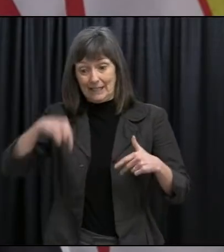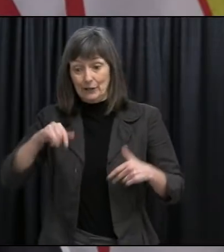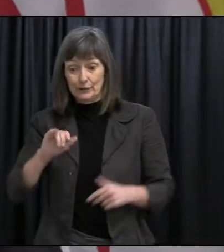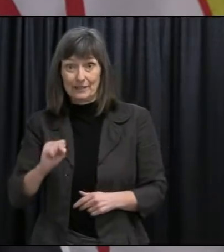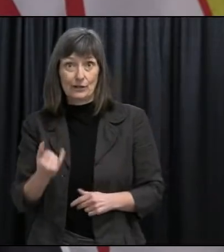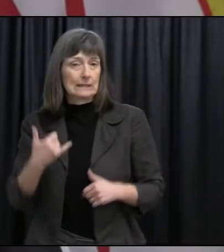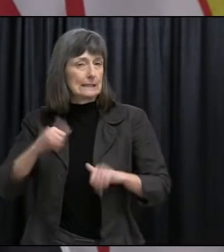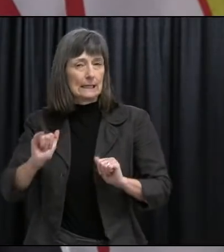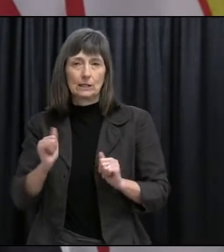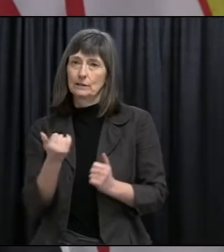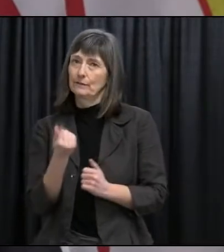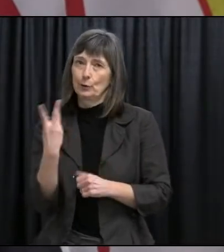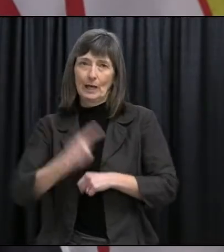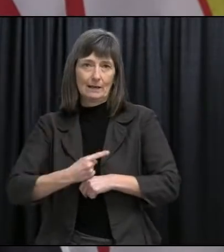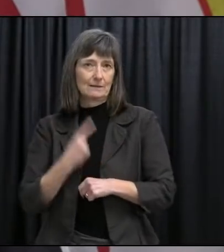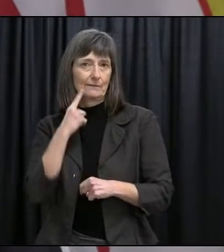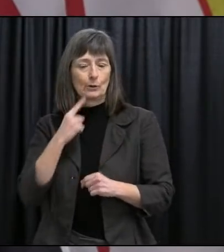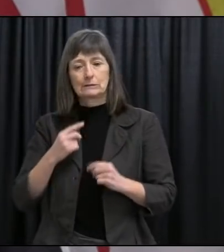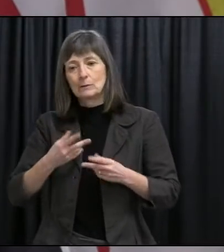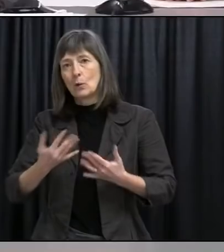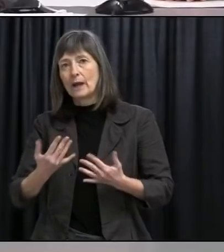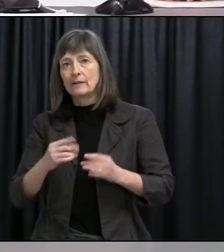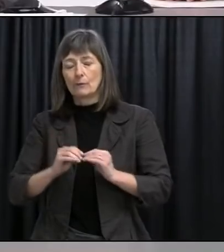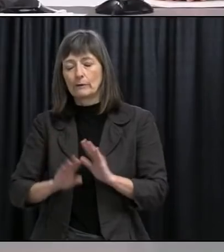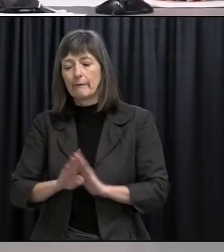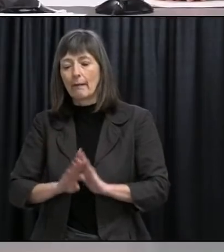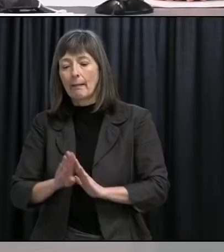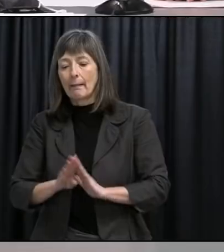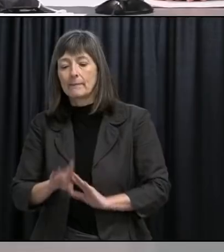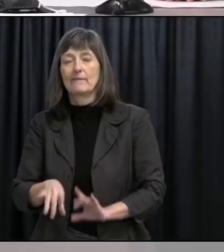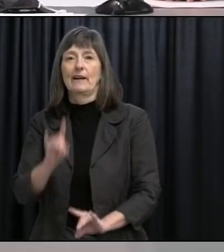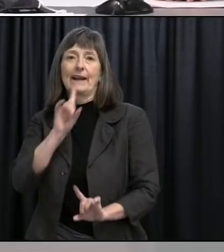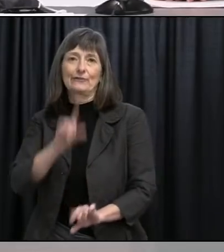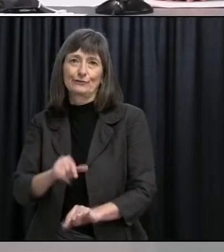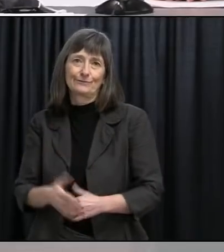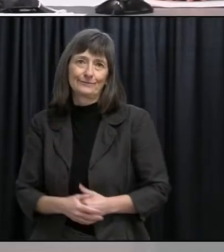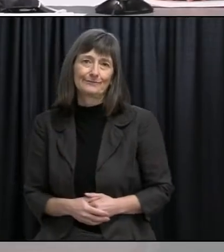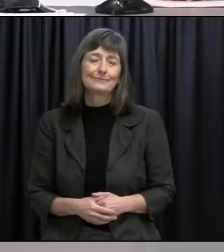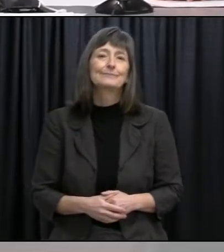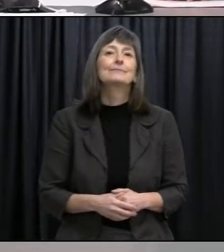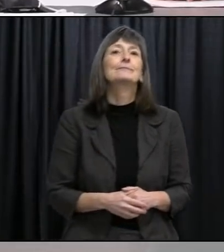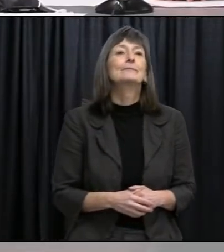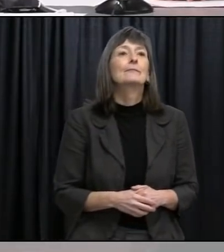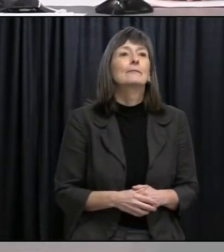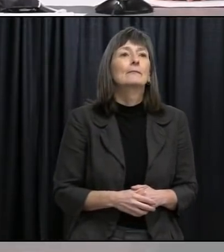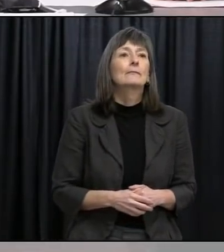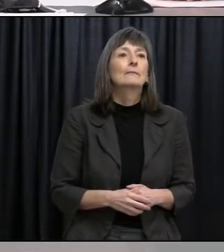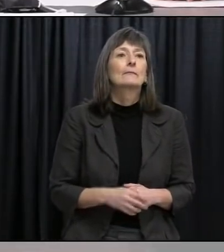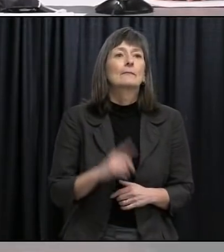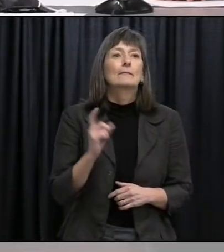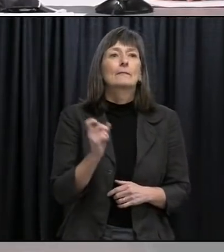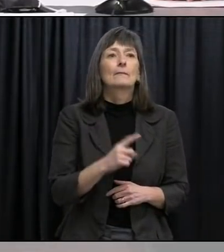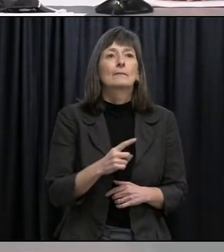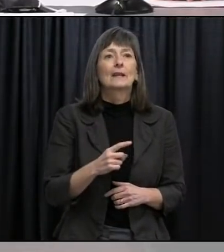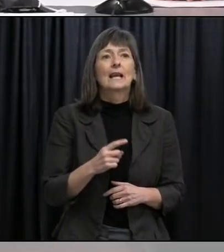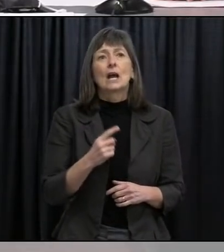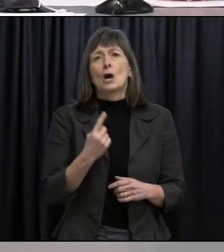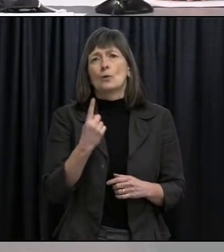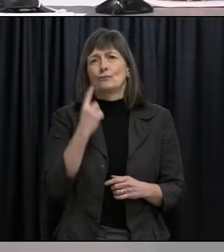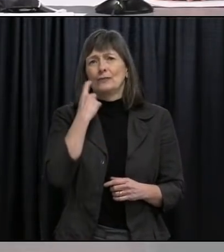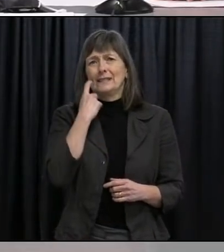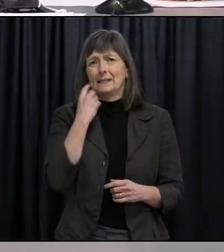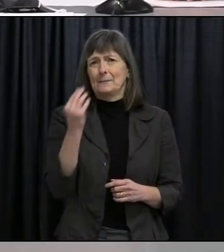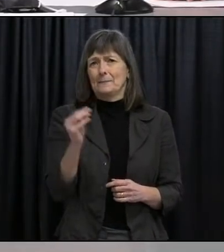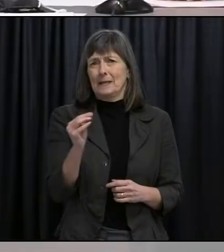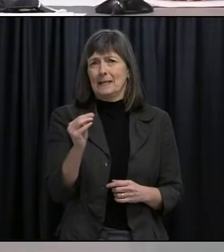lab. Right on. And I think on Monday I asked about this, but you mentioned that a specialist is here in the province right now.